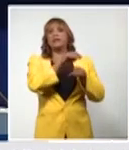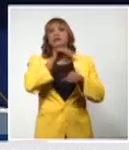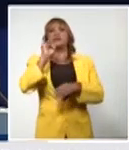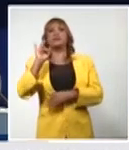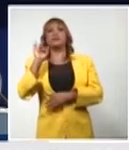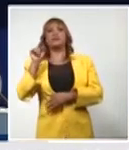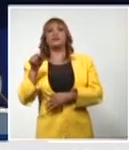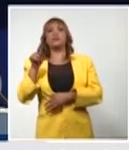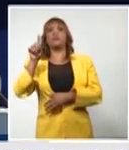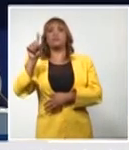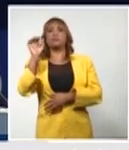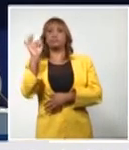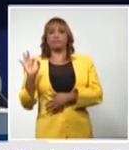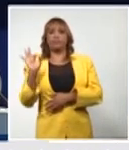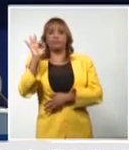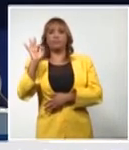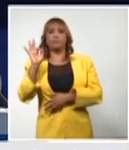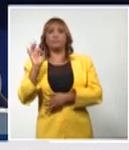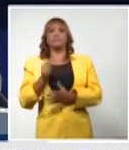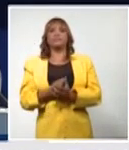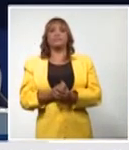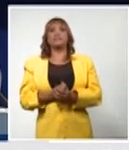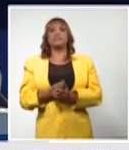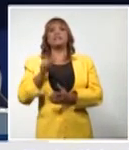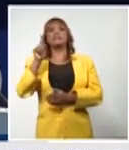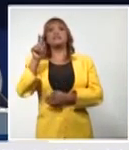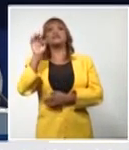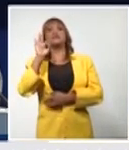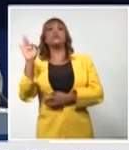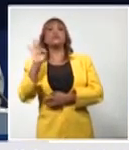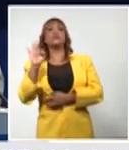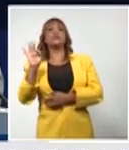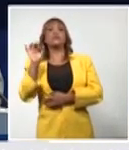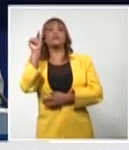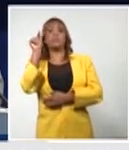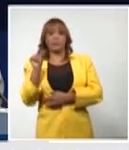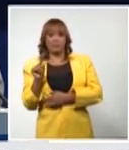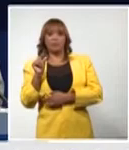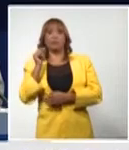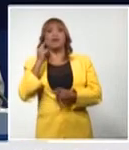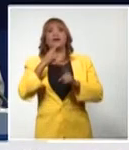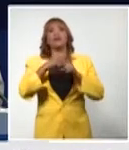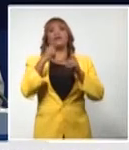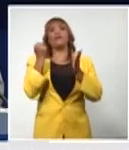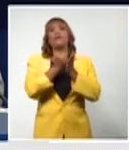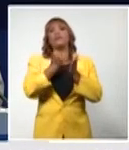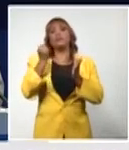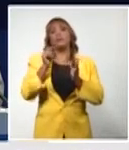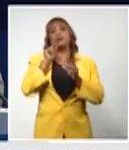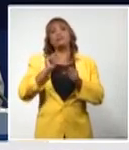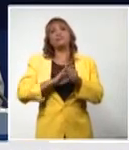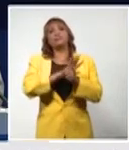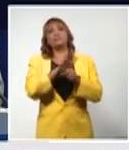188, or 7.1%, are active hospitalized cases,